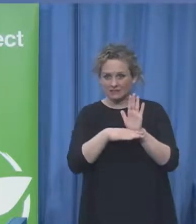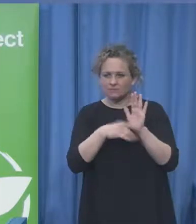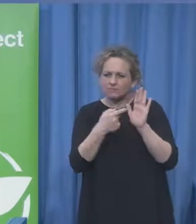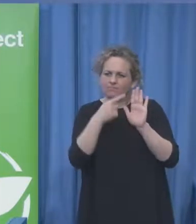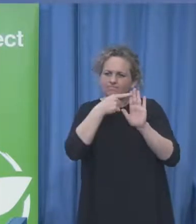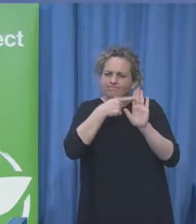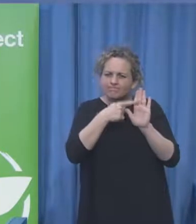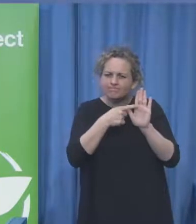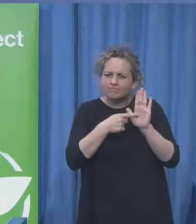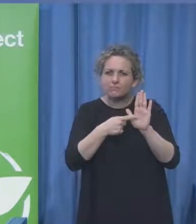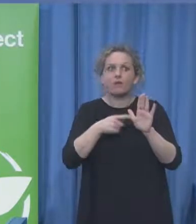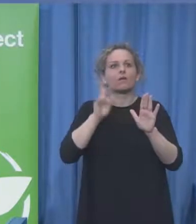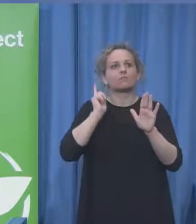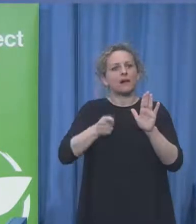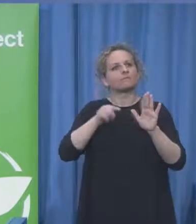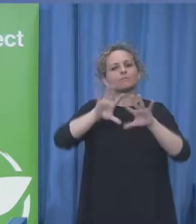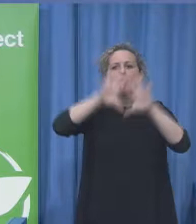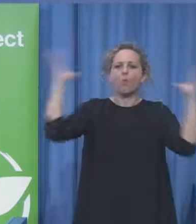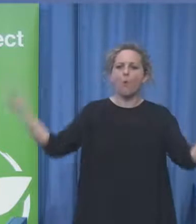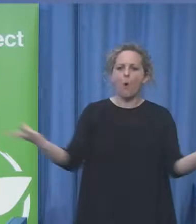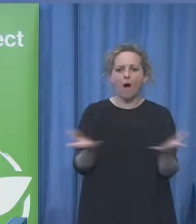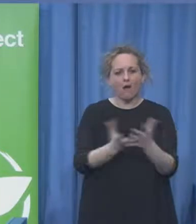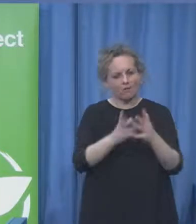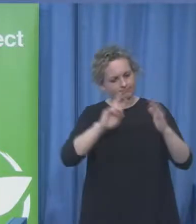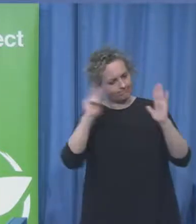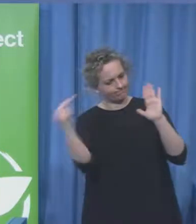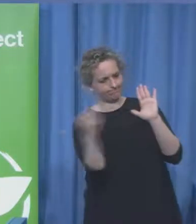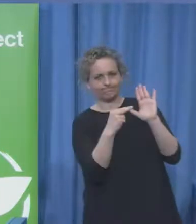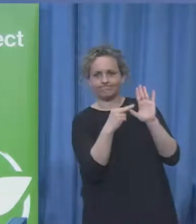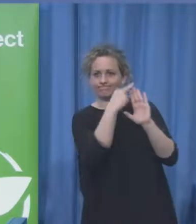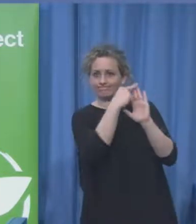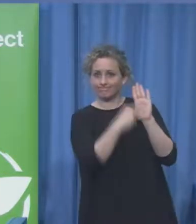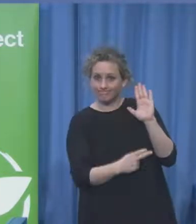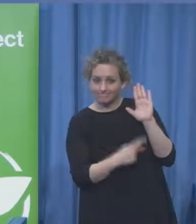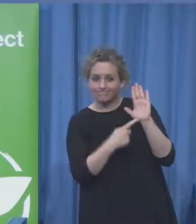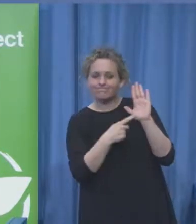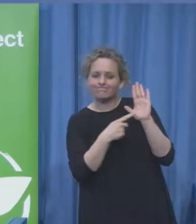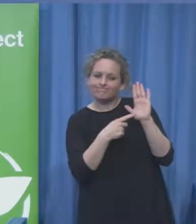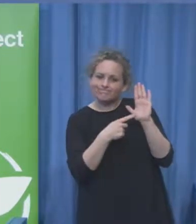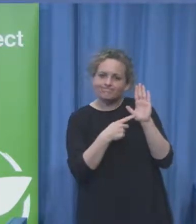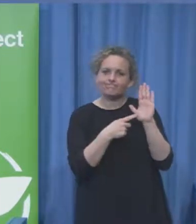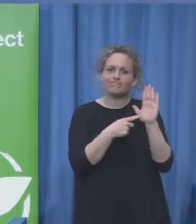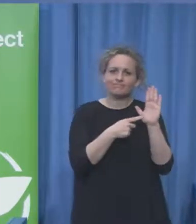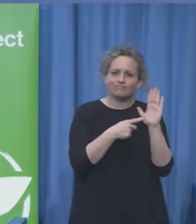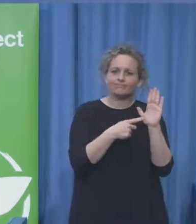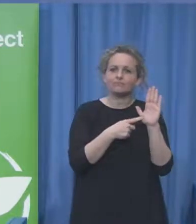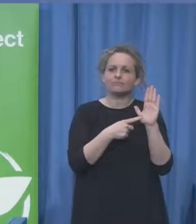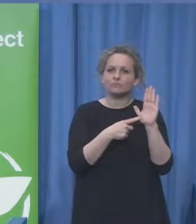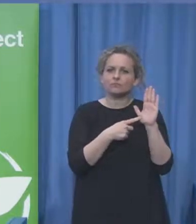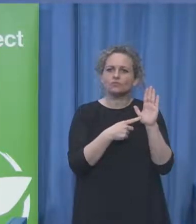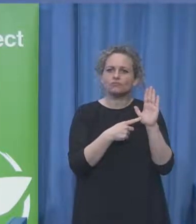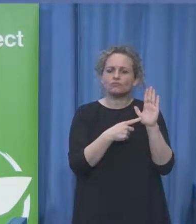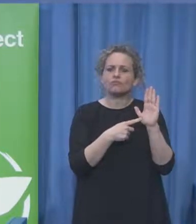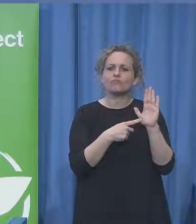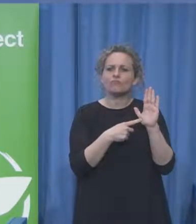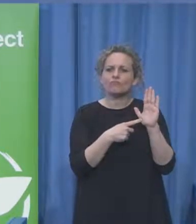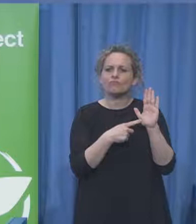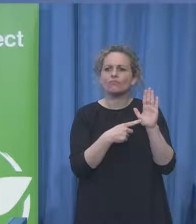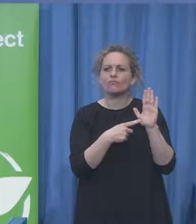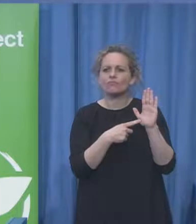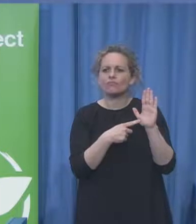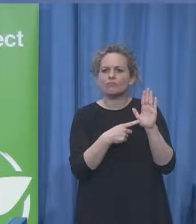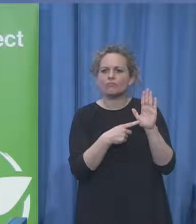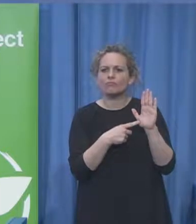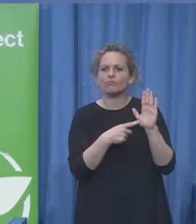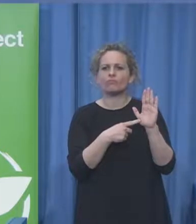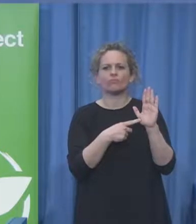such as education, training, social protection floors available and accessible to persons with disability, which is critical to realize the internationally